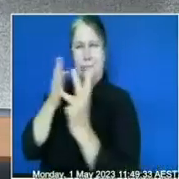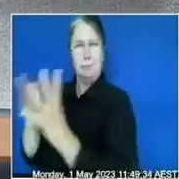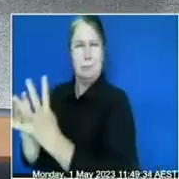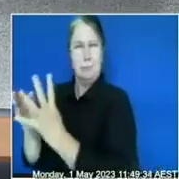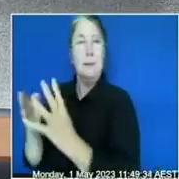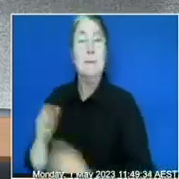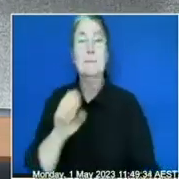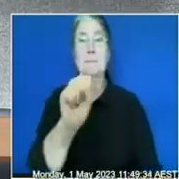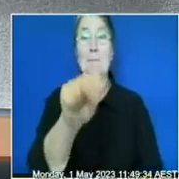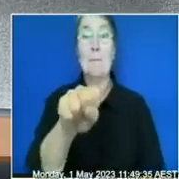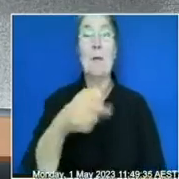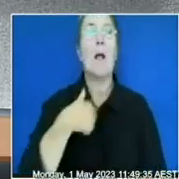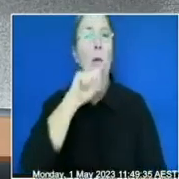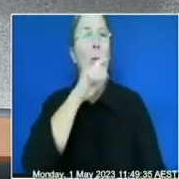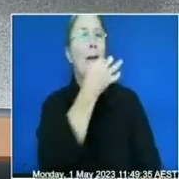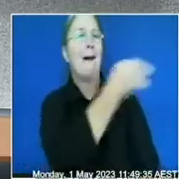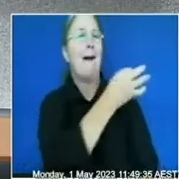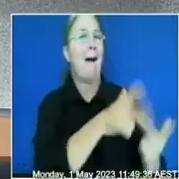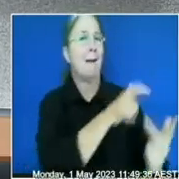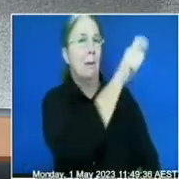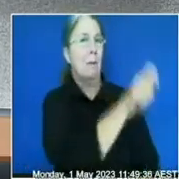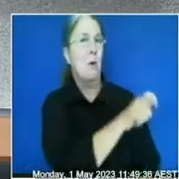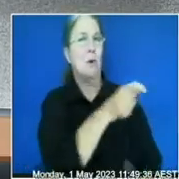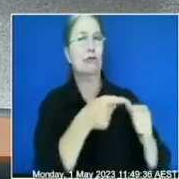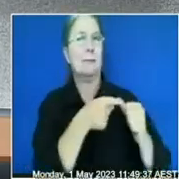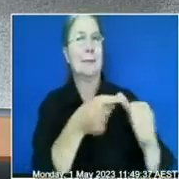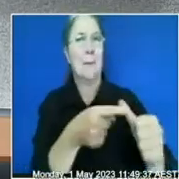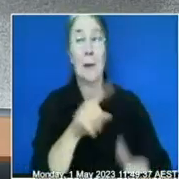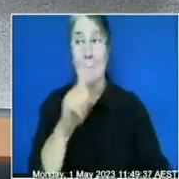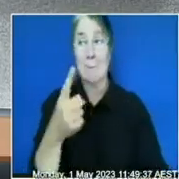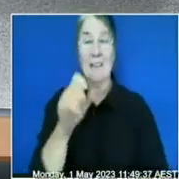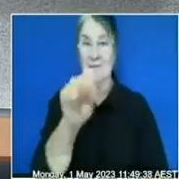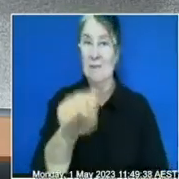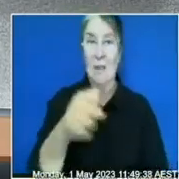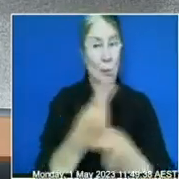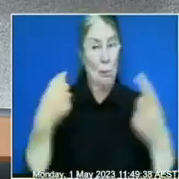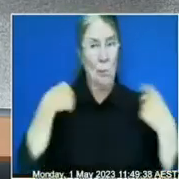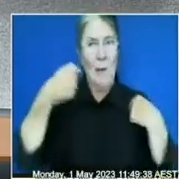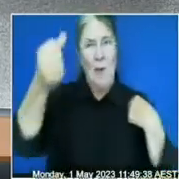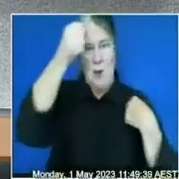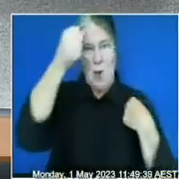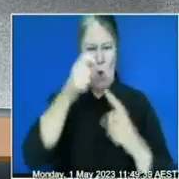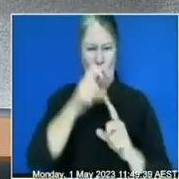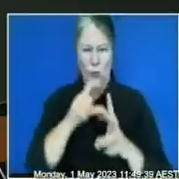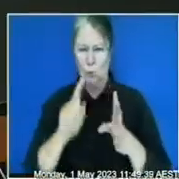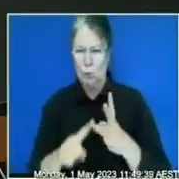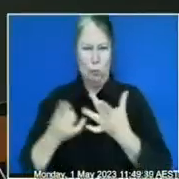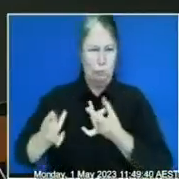it's not an option not to have that response in place by the 7th of November this year.